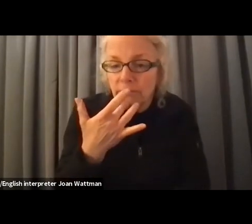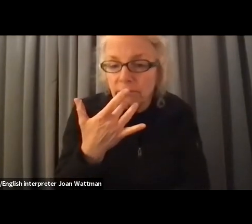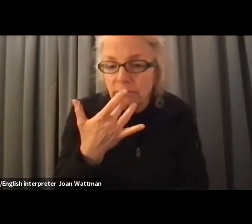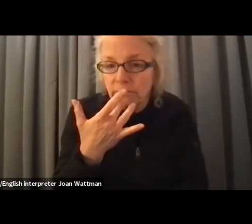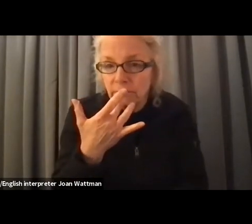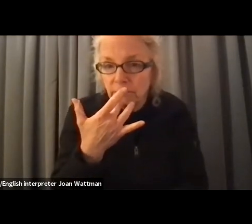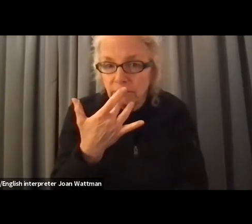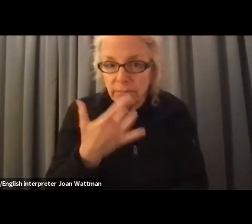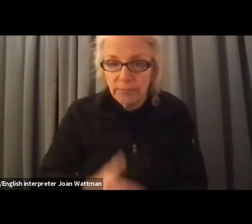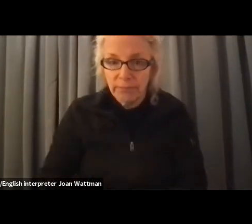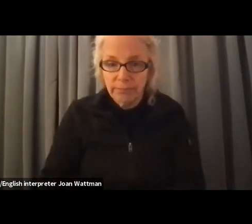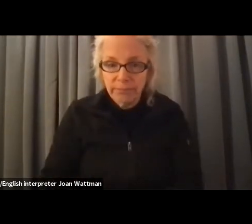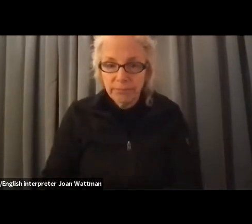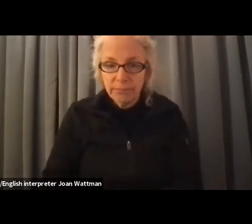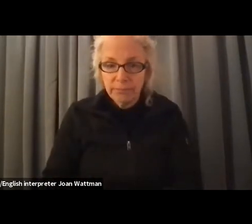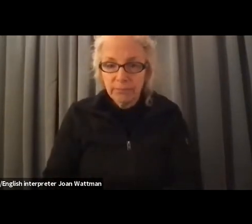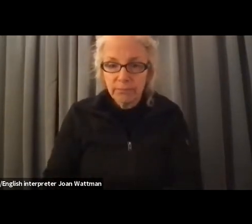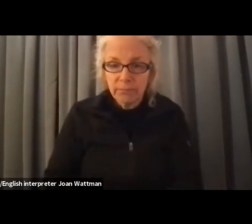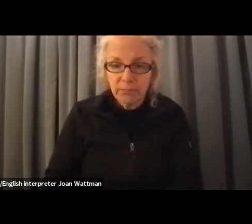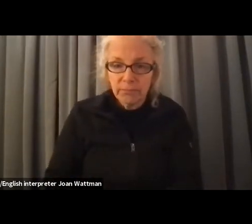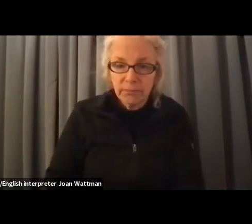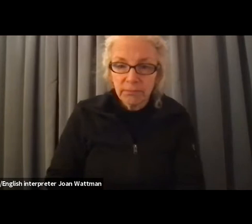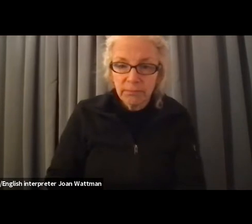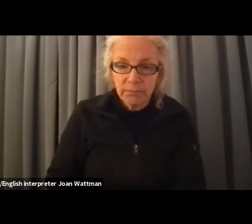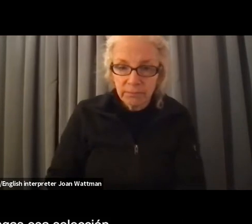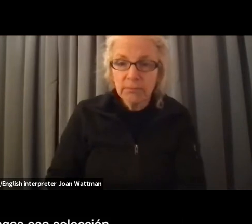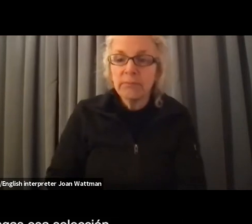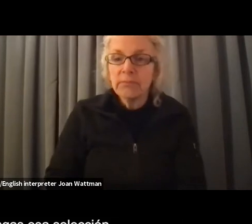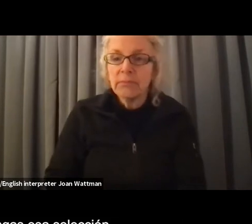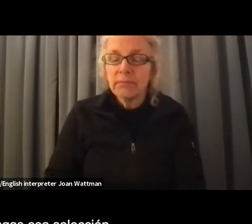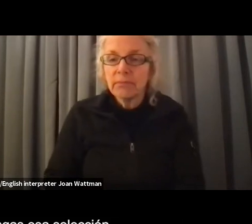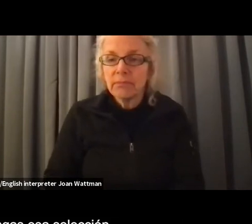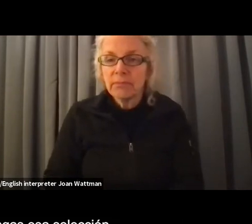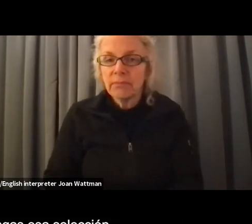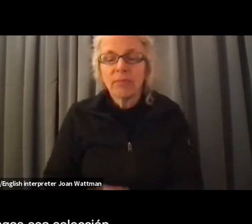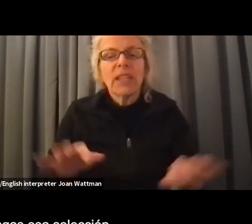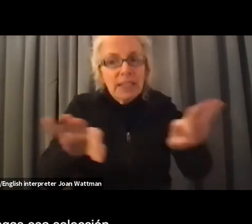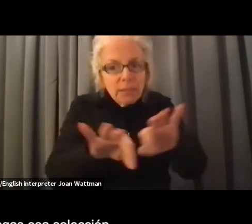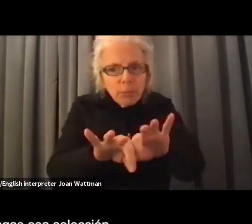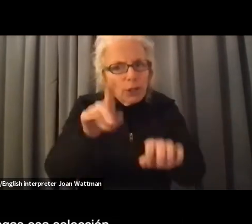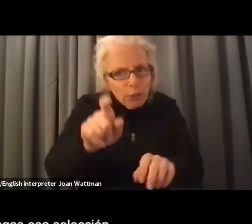if you prefer to listen in Spanish, you may choose Spanish. It will be important for you to